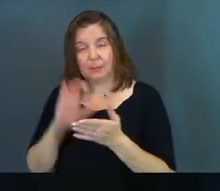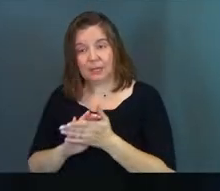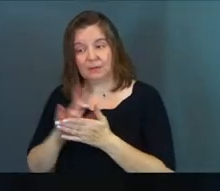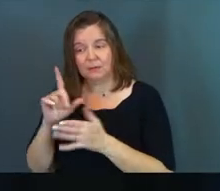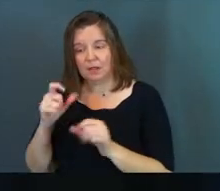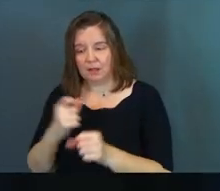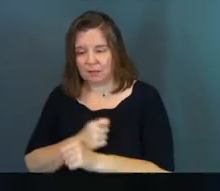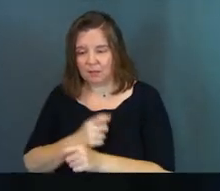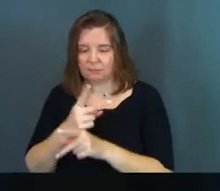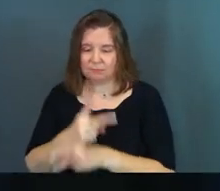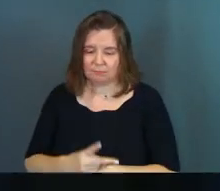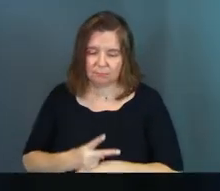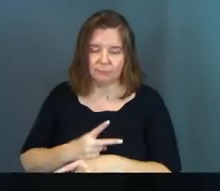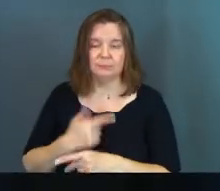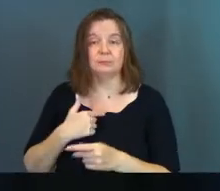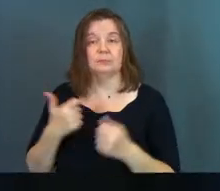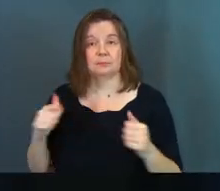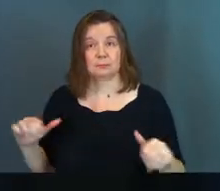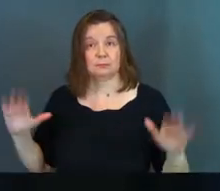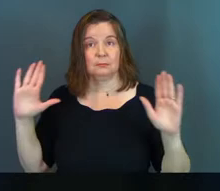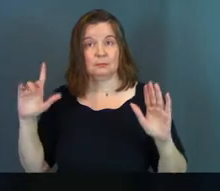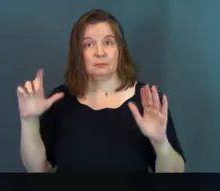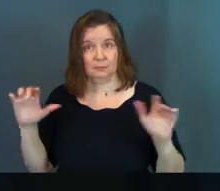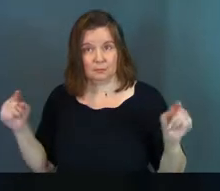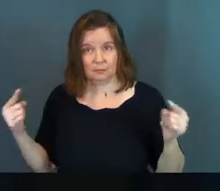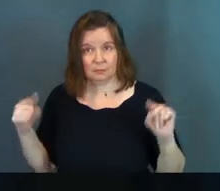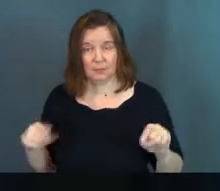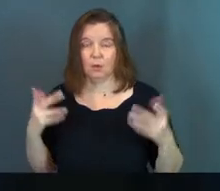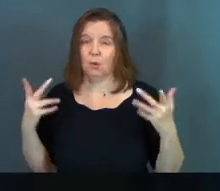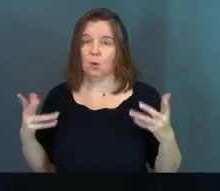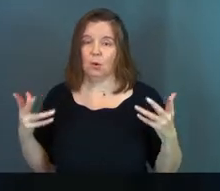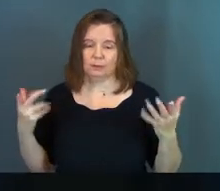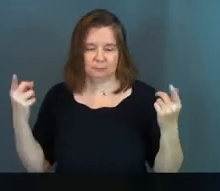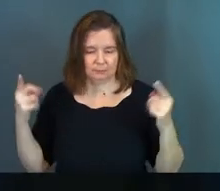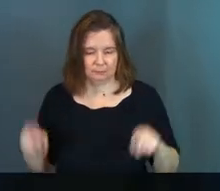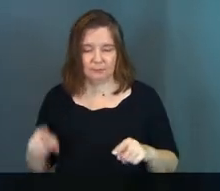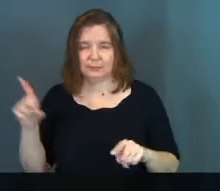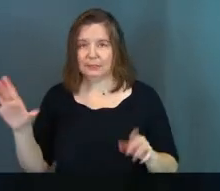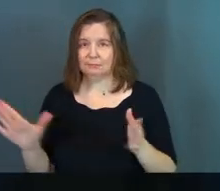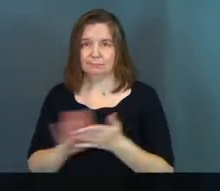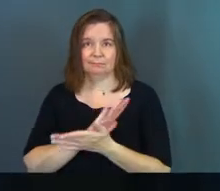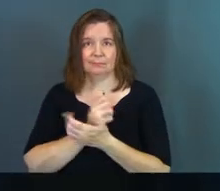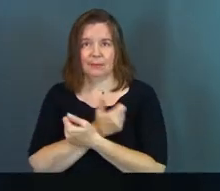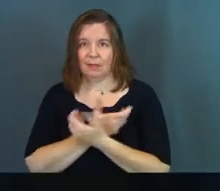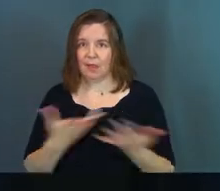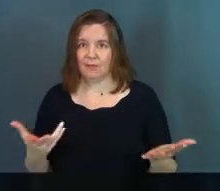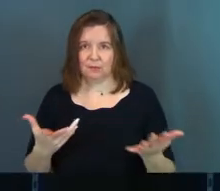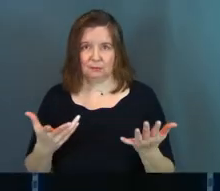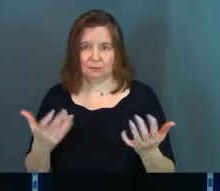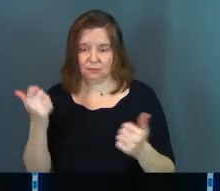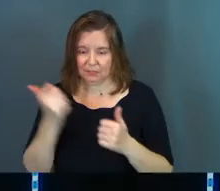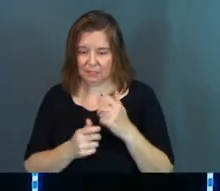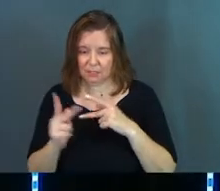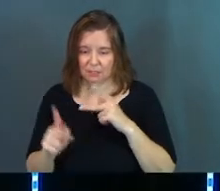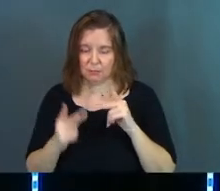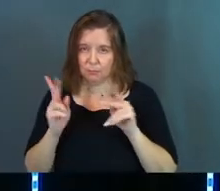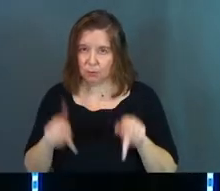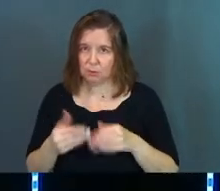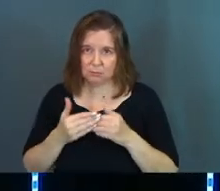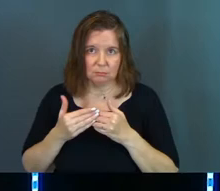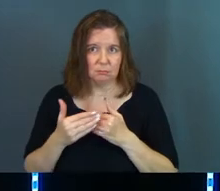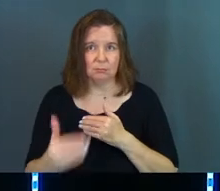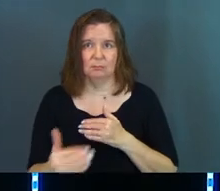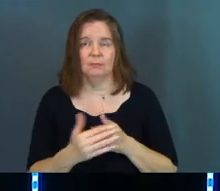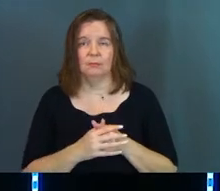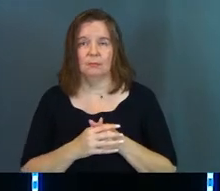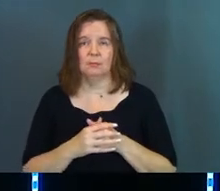did and that he loves us and cares for us, then the sacrifice that needs to be made has already been made. He did it all, for all time, for every person.